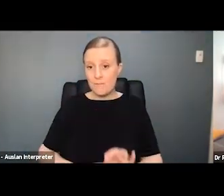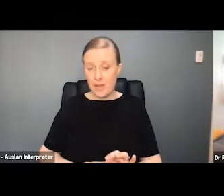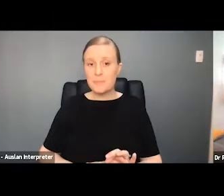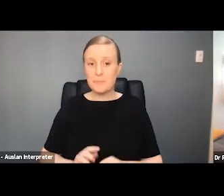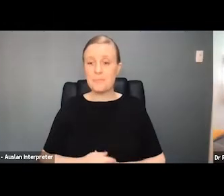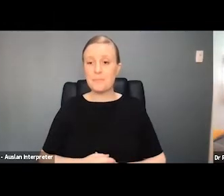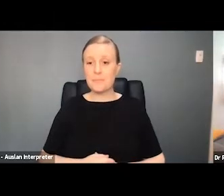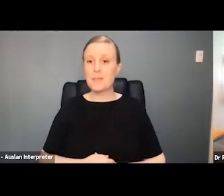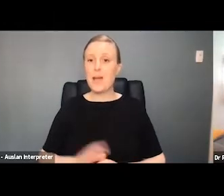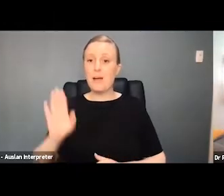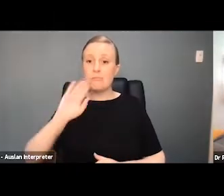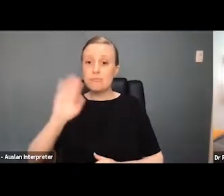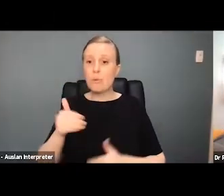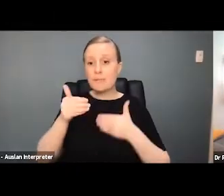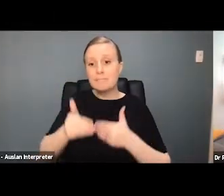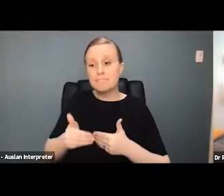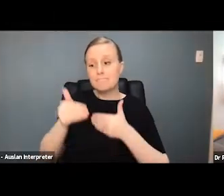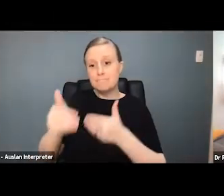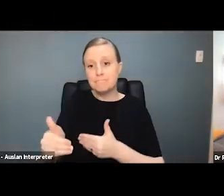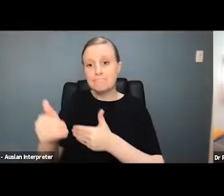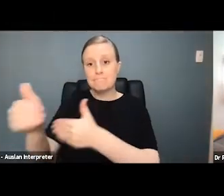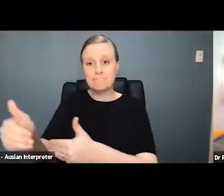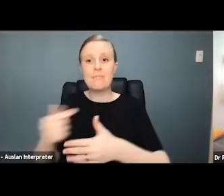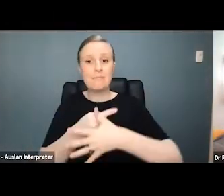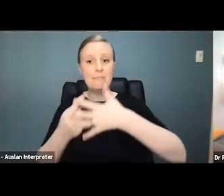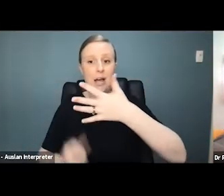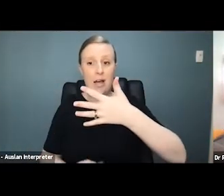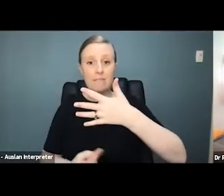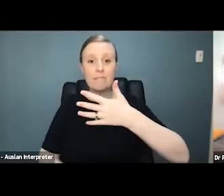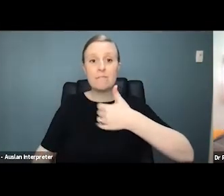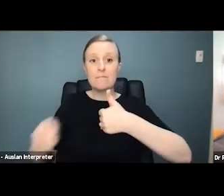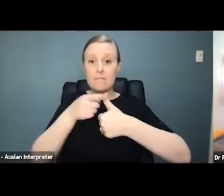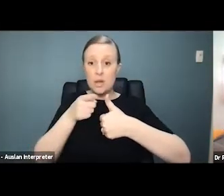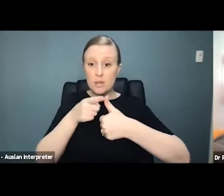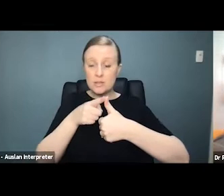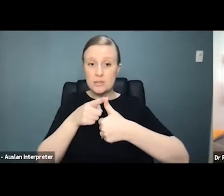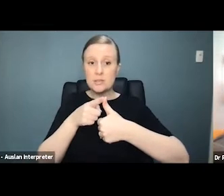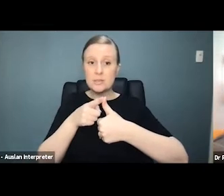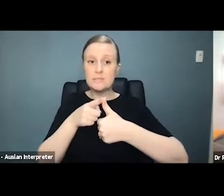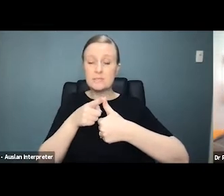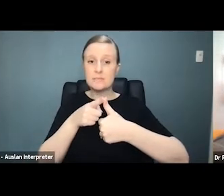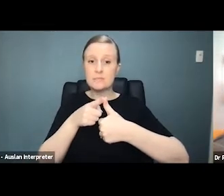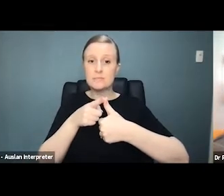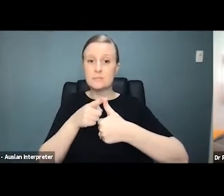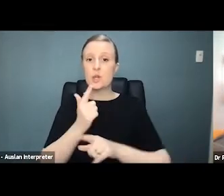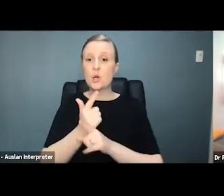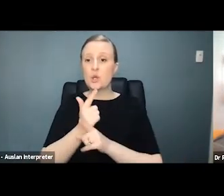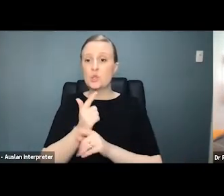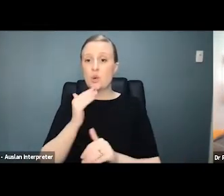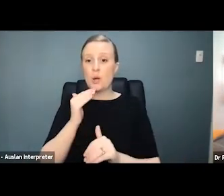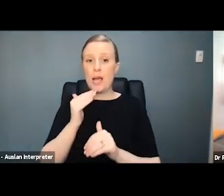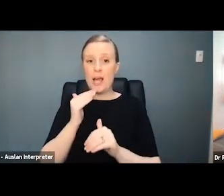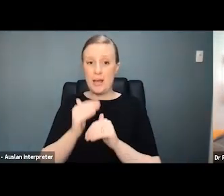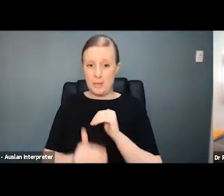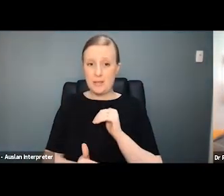we go through. And perhaps not surprisingly, the first thing I wanted to talk about is that we have potentially seen a disruption to